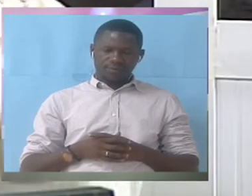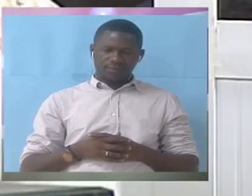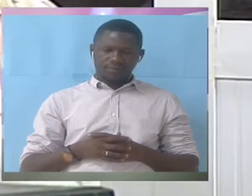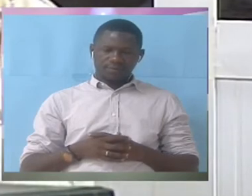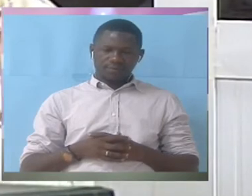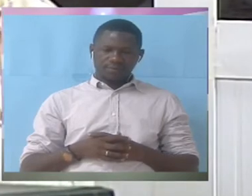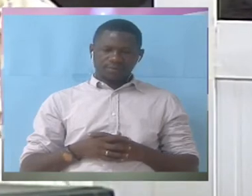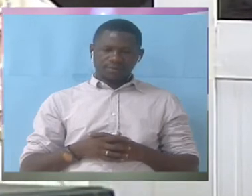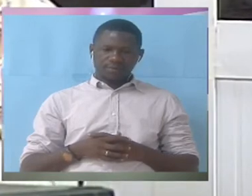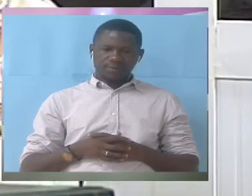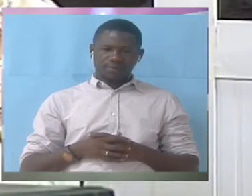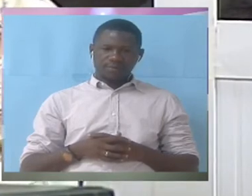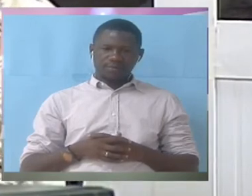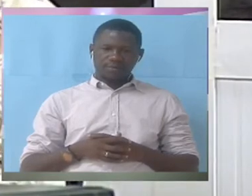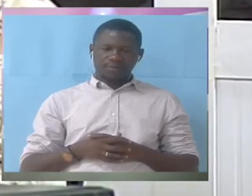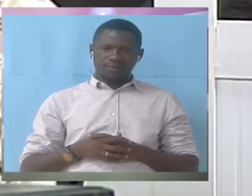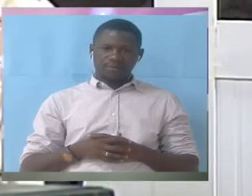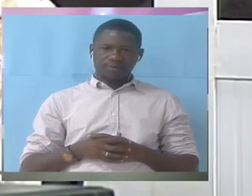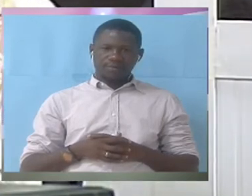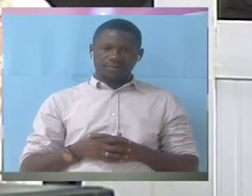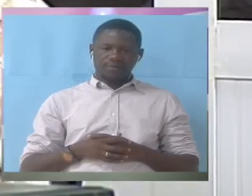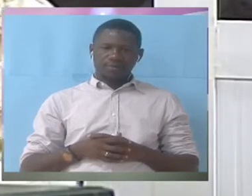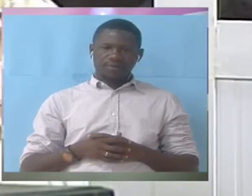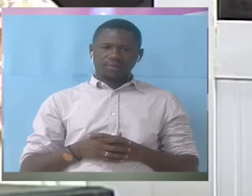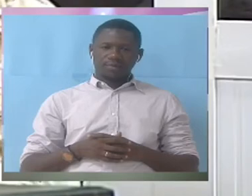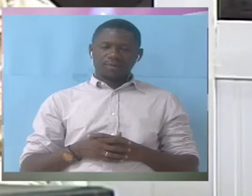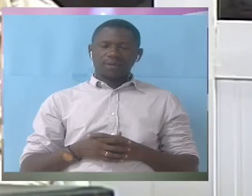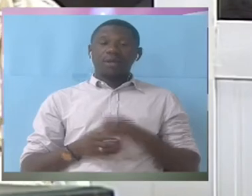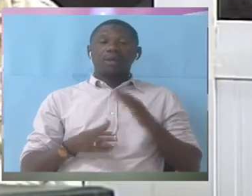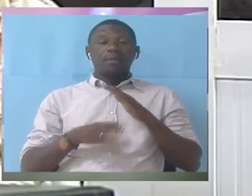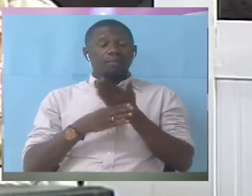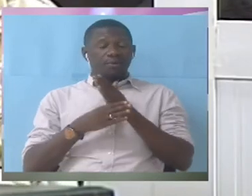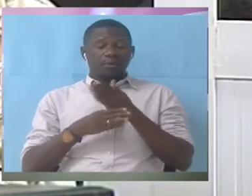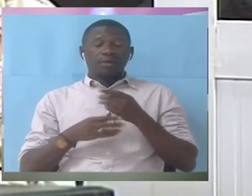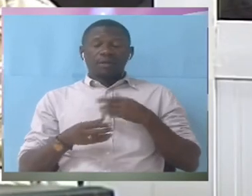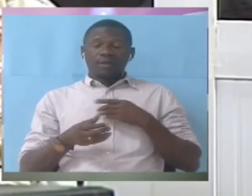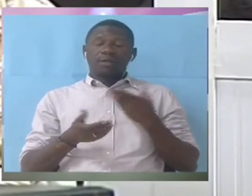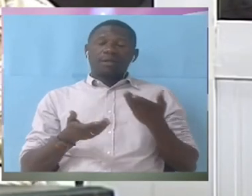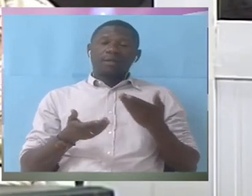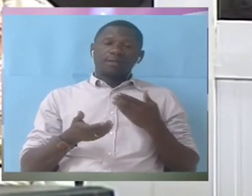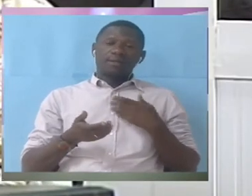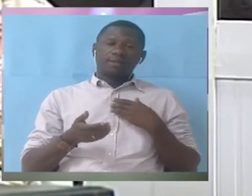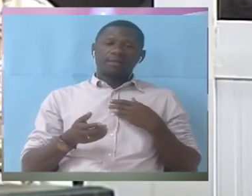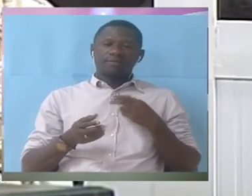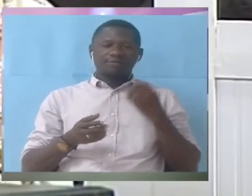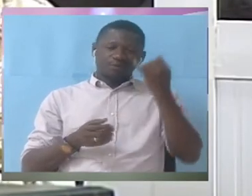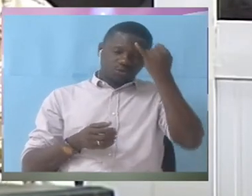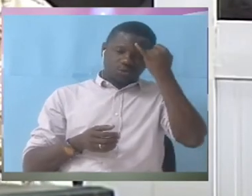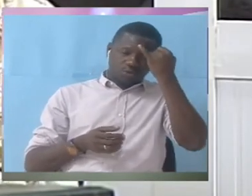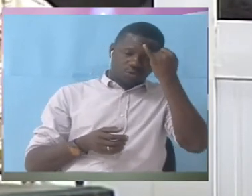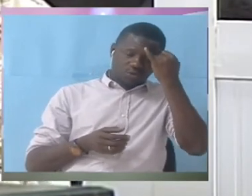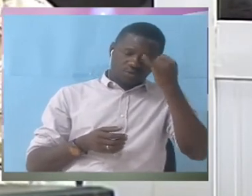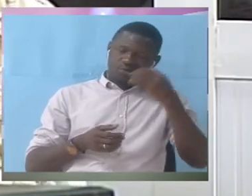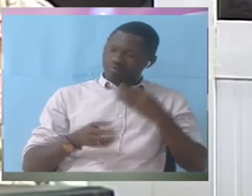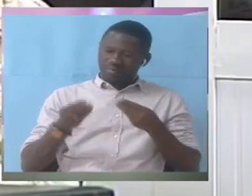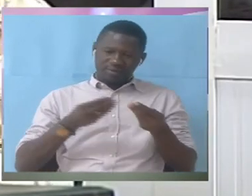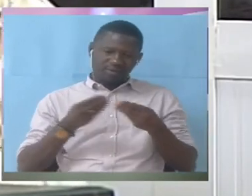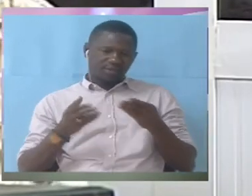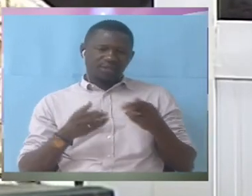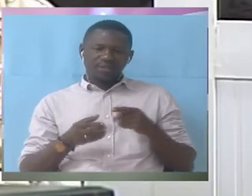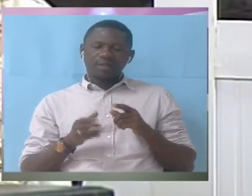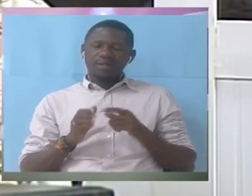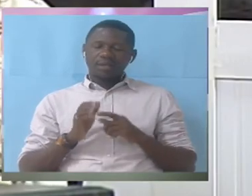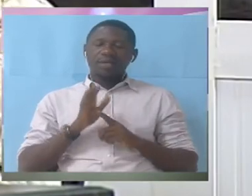within the circle of our cal business, I hope I'm making myself clear, this